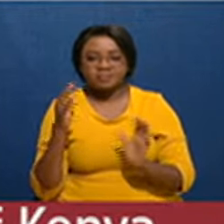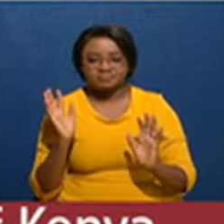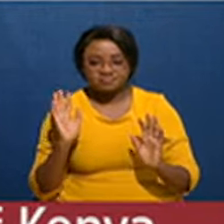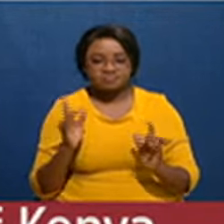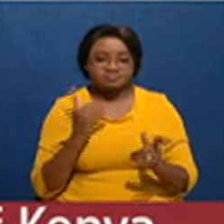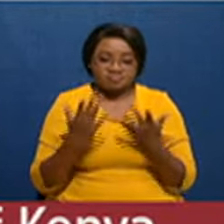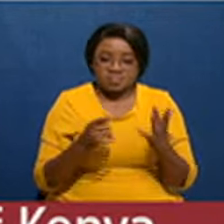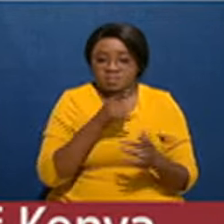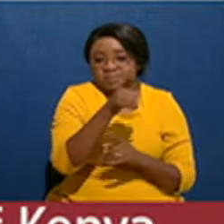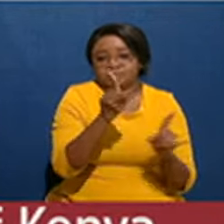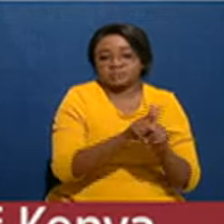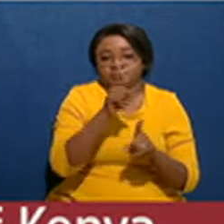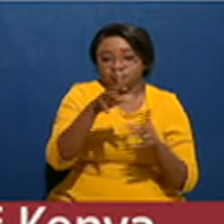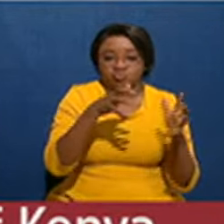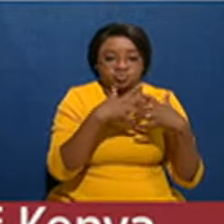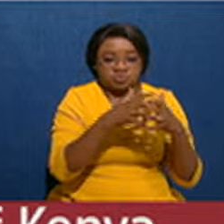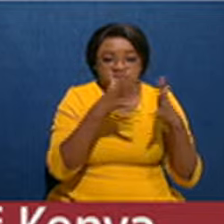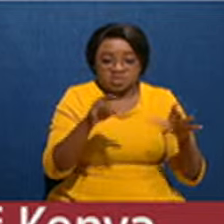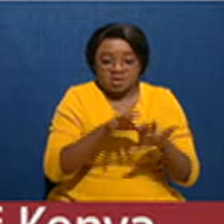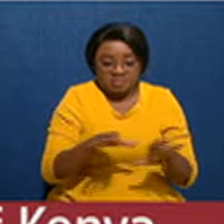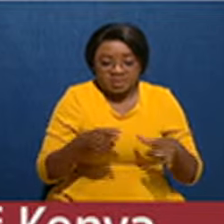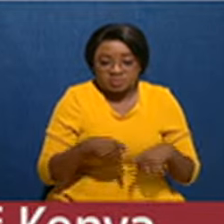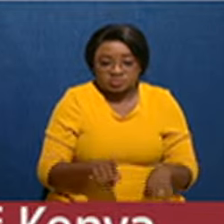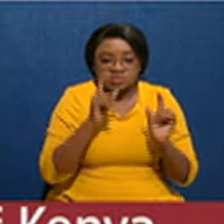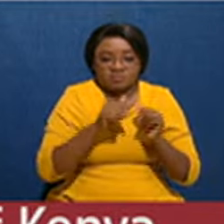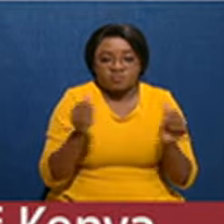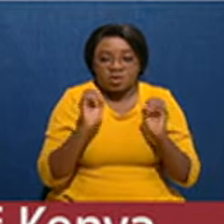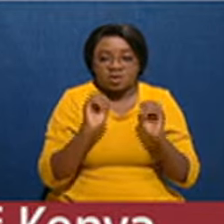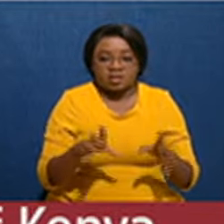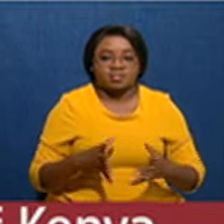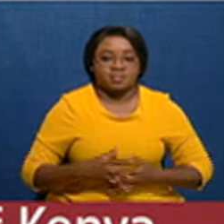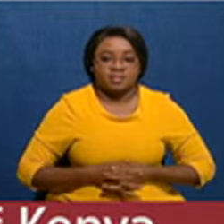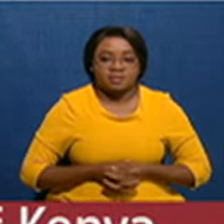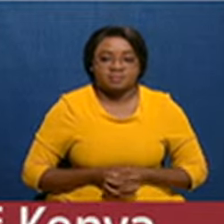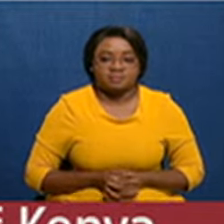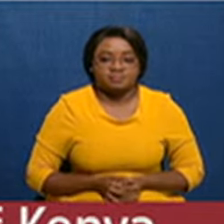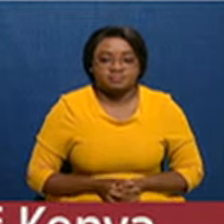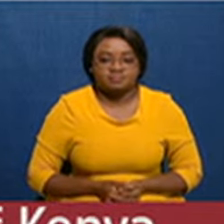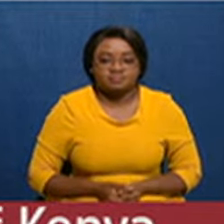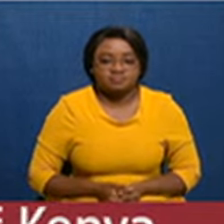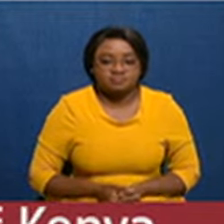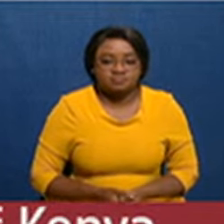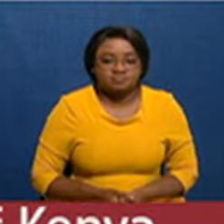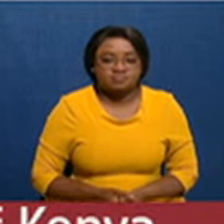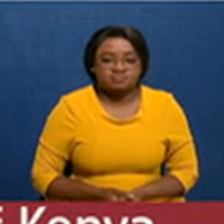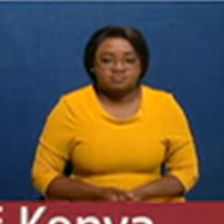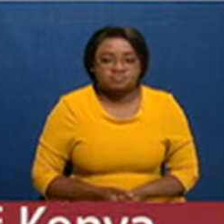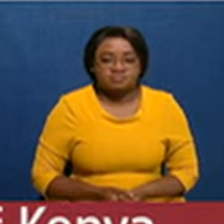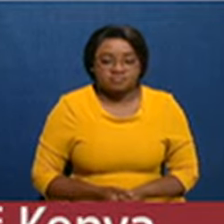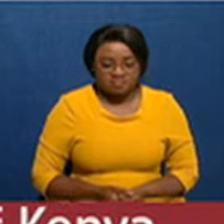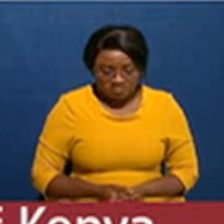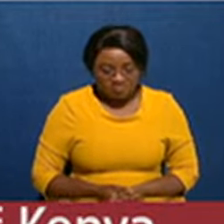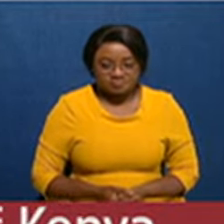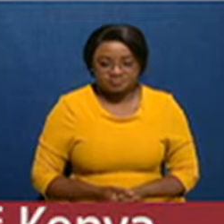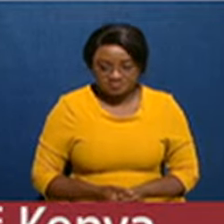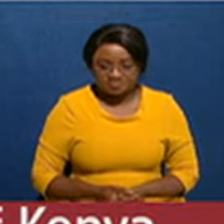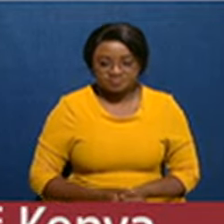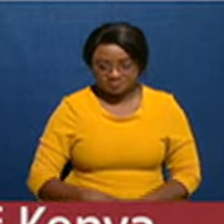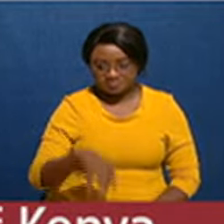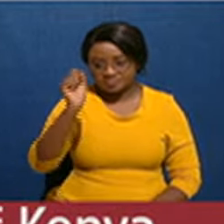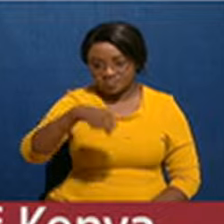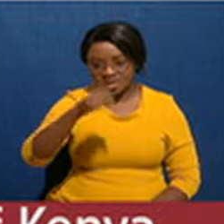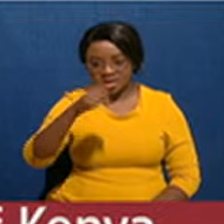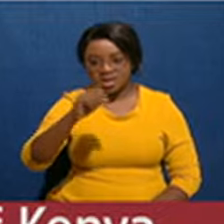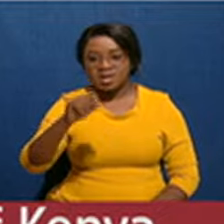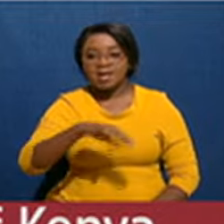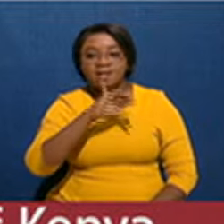Maybe you people, you don't sell yourselves enough. Thank you so much. And I think that is exactly what we are working on the soft skills.